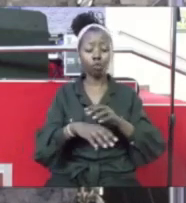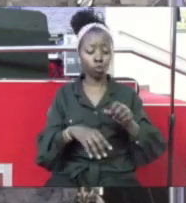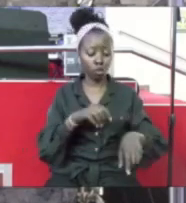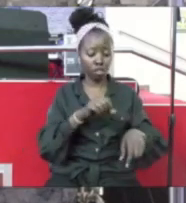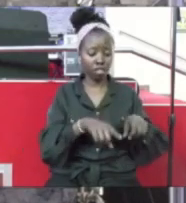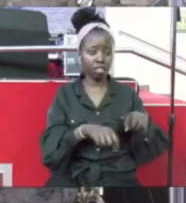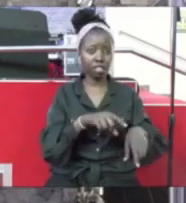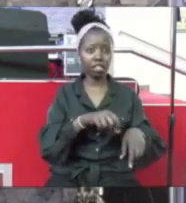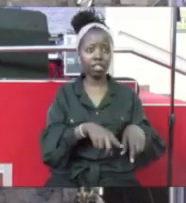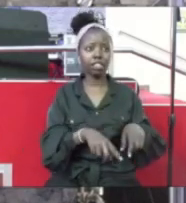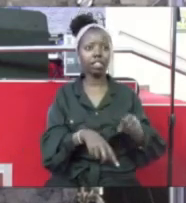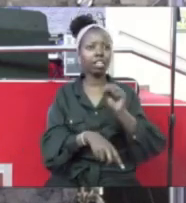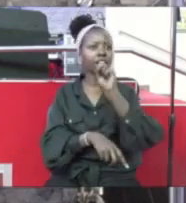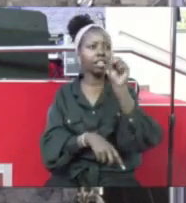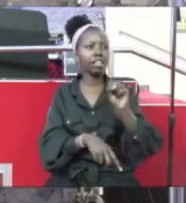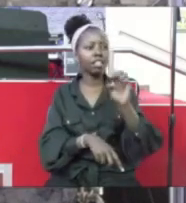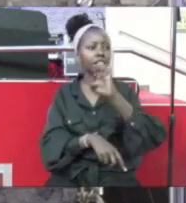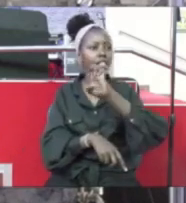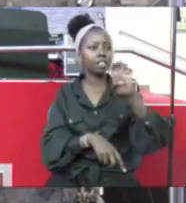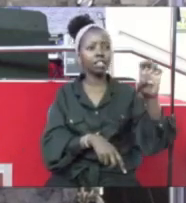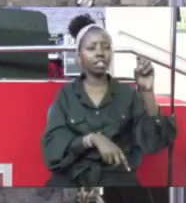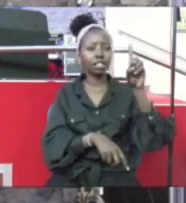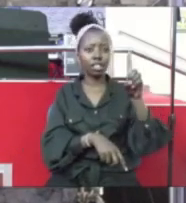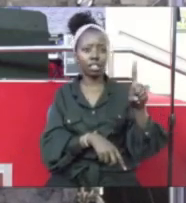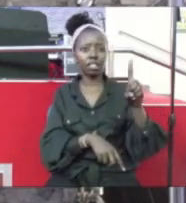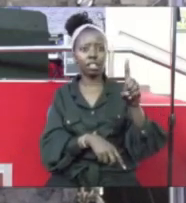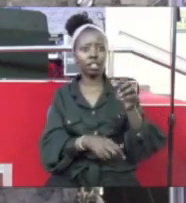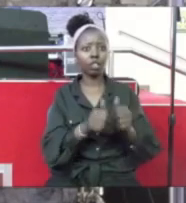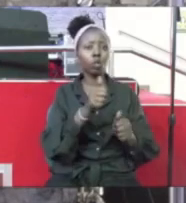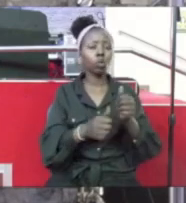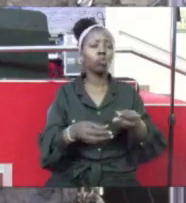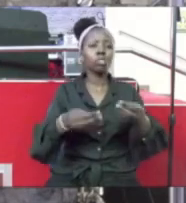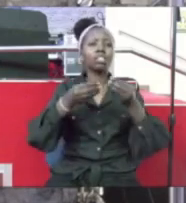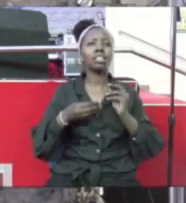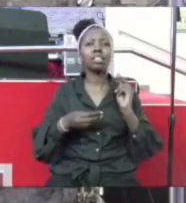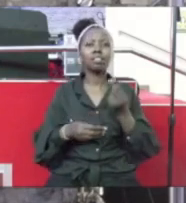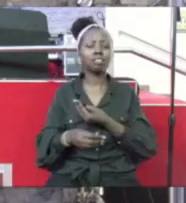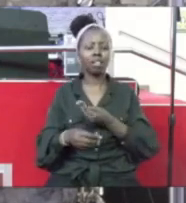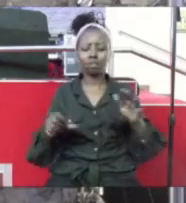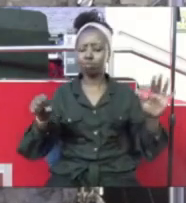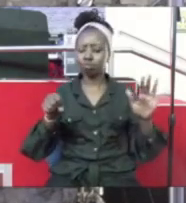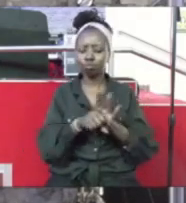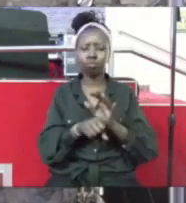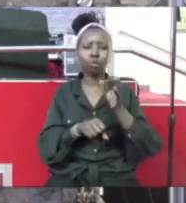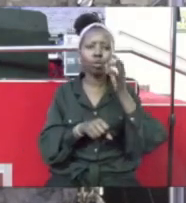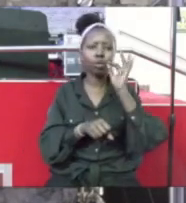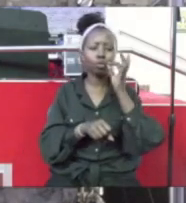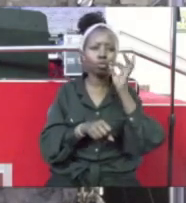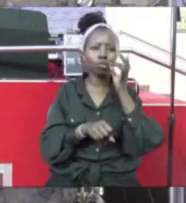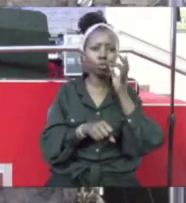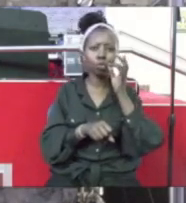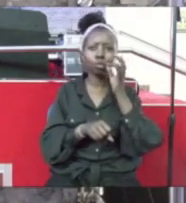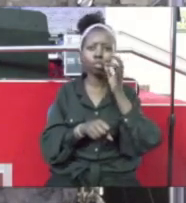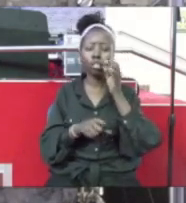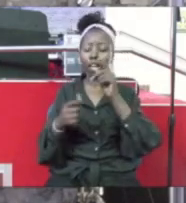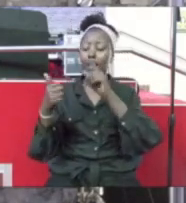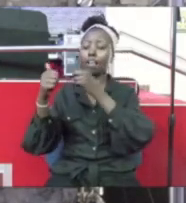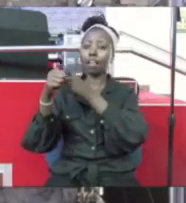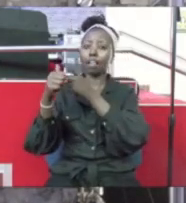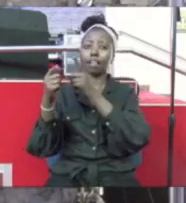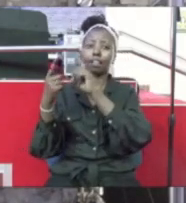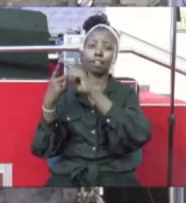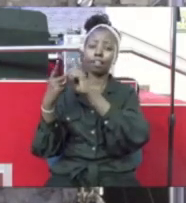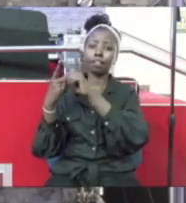tuweza tukapanda mbegu nzuri. That will bring us much fruits. Ambayo itatuletea matunda tele. And the first one is laying a